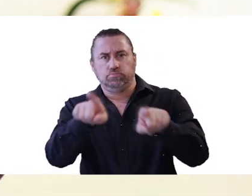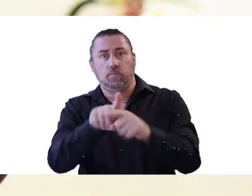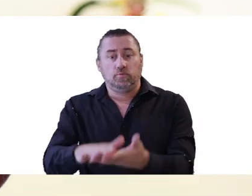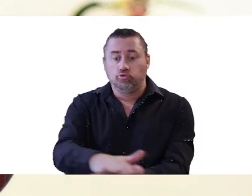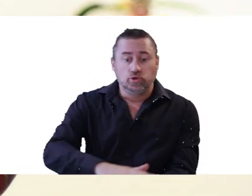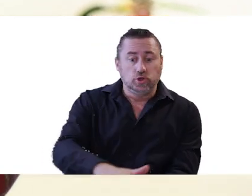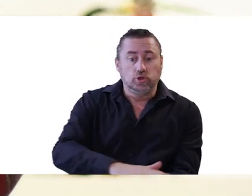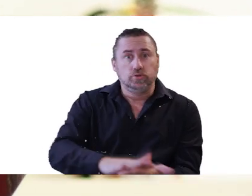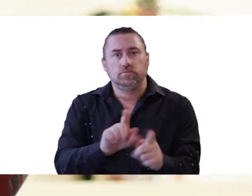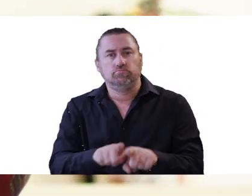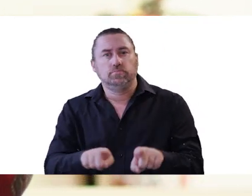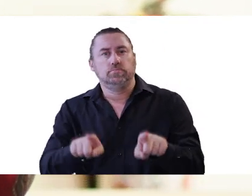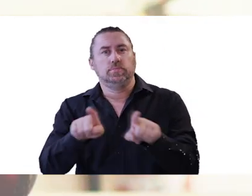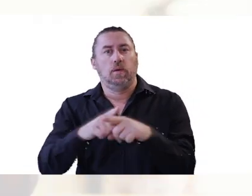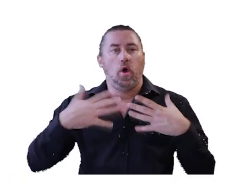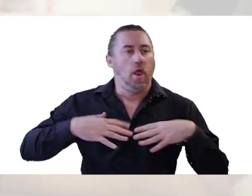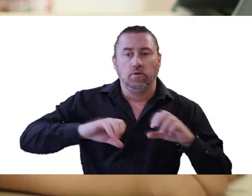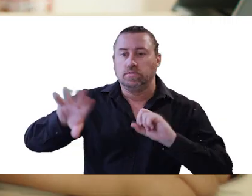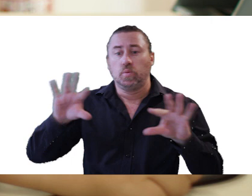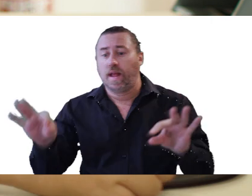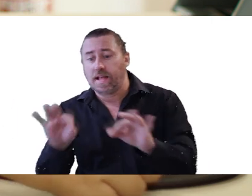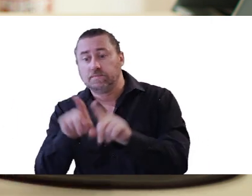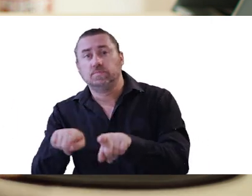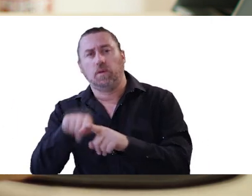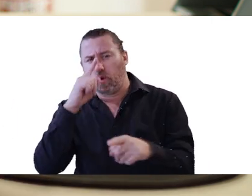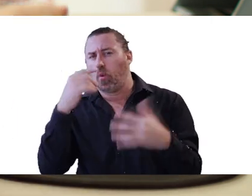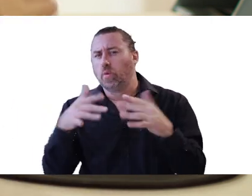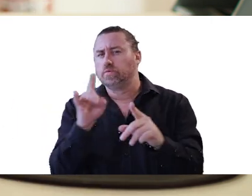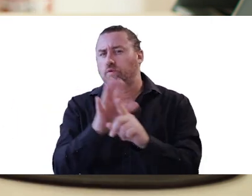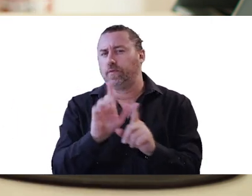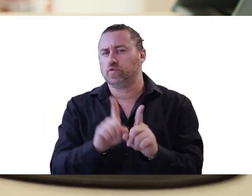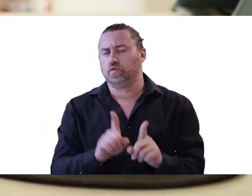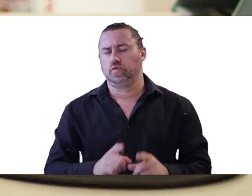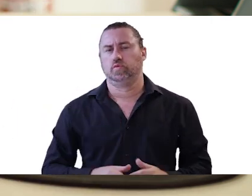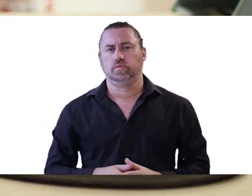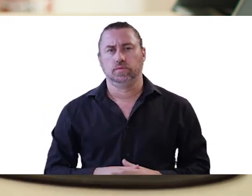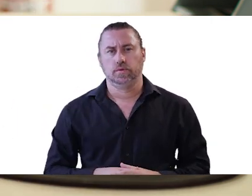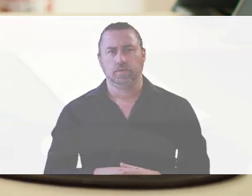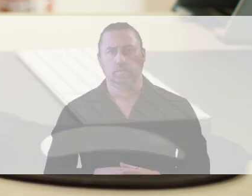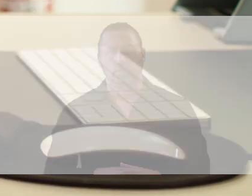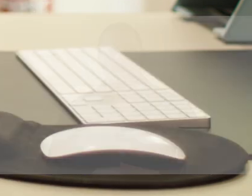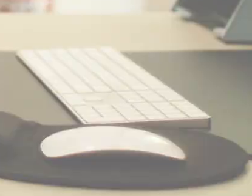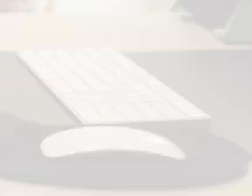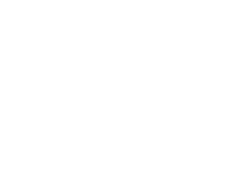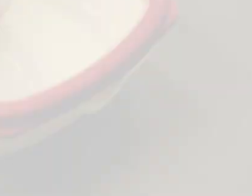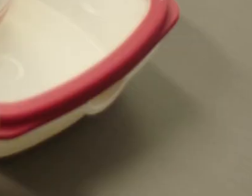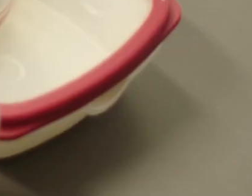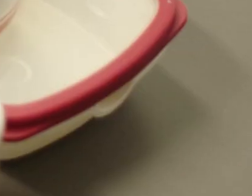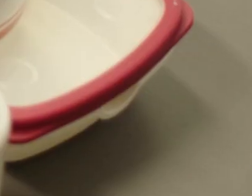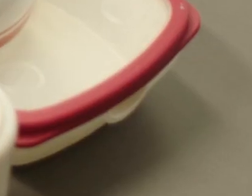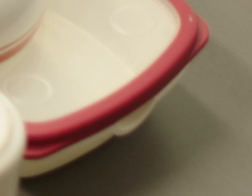dishes, sorting clothes, or gardening. Michaela sits at a computer desk. She winces and rubs her shoulder and